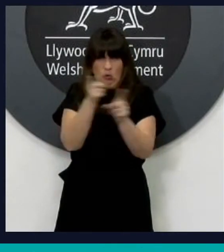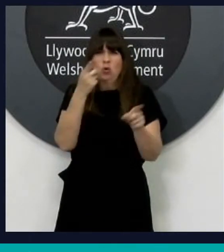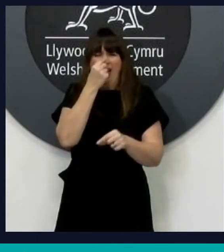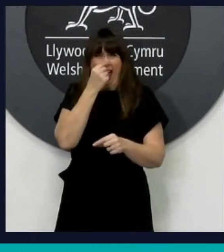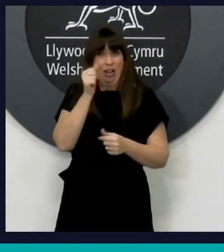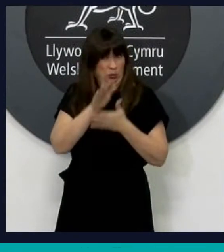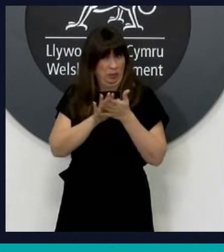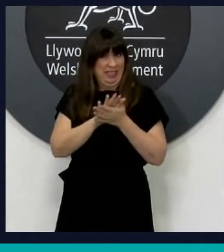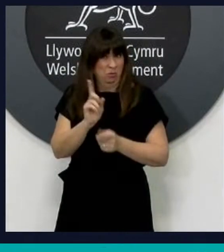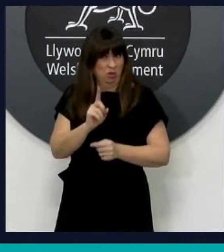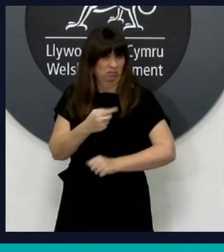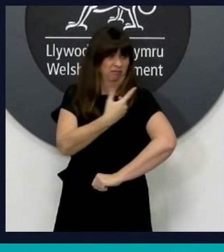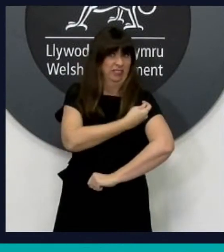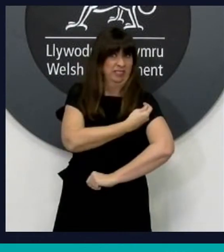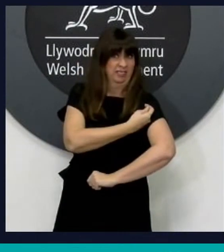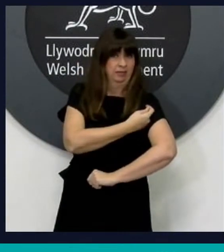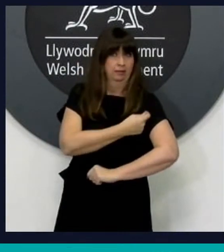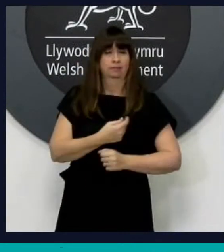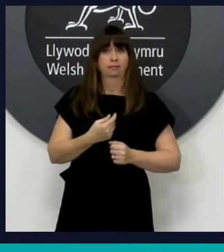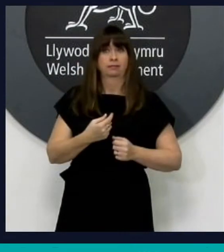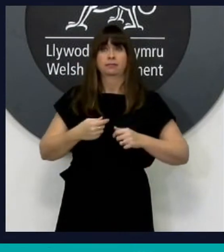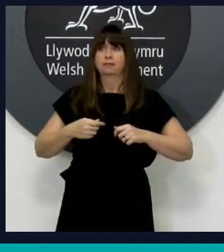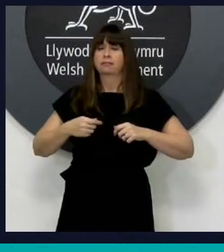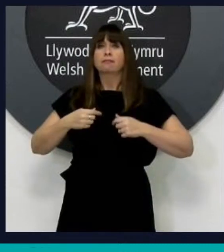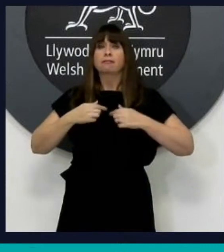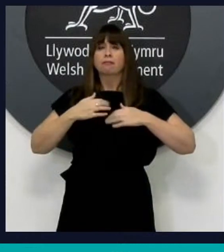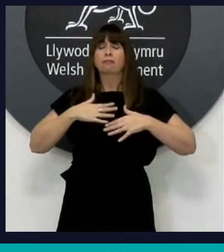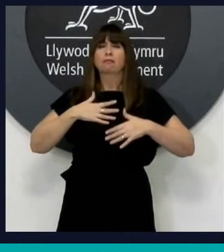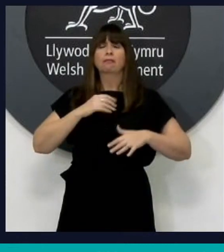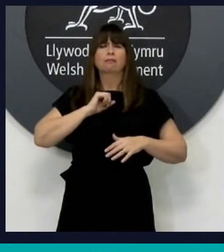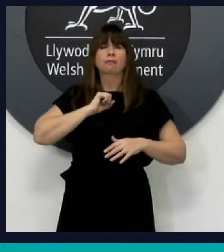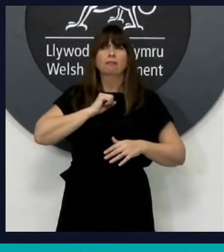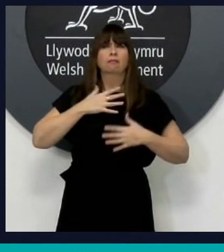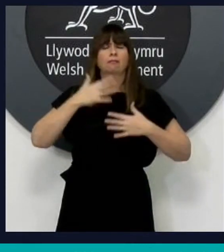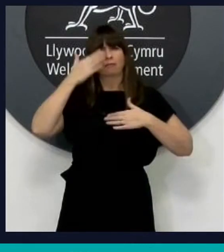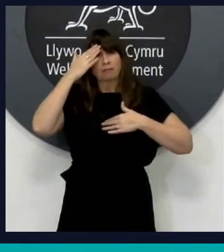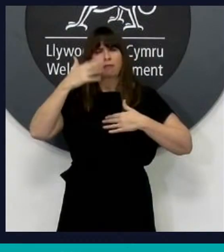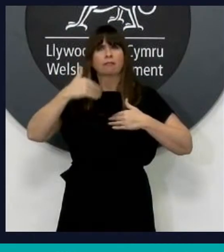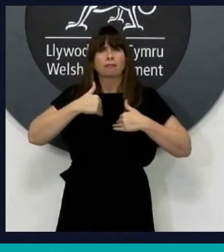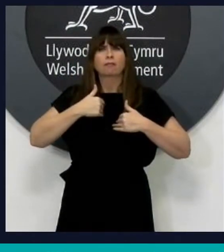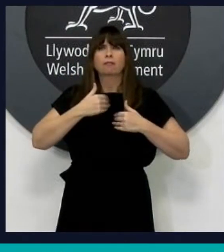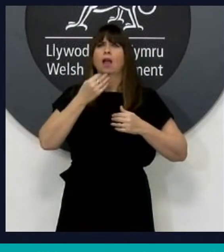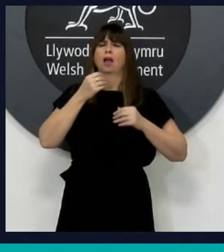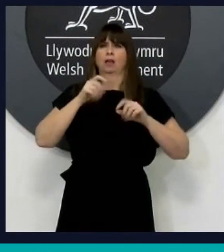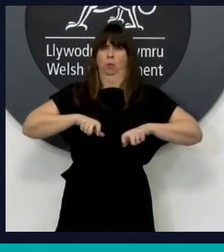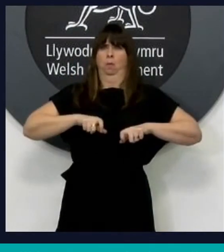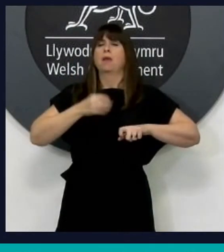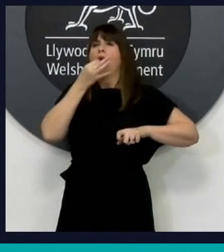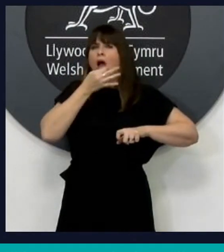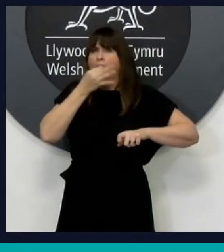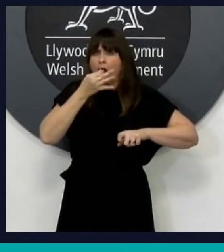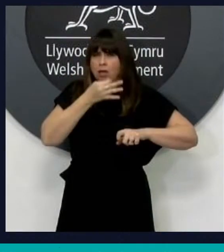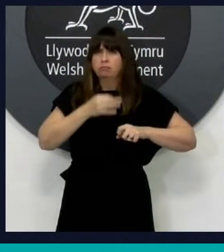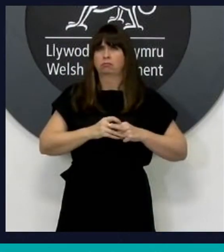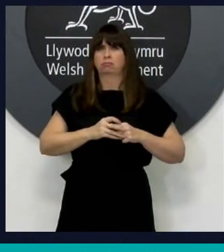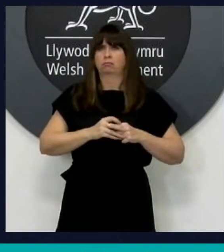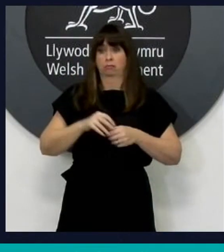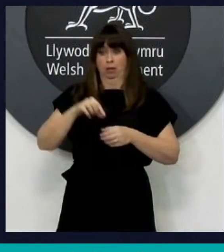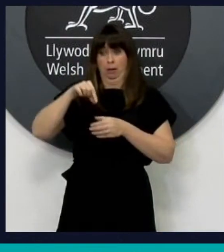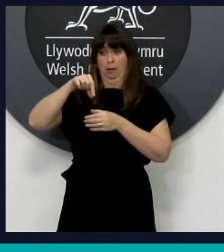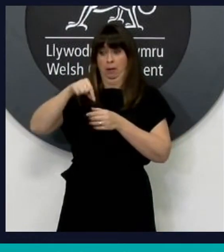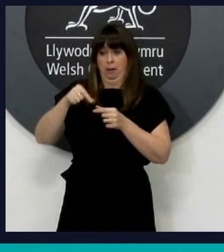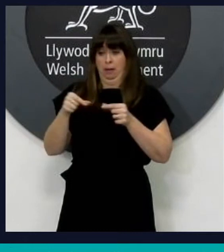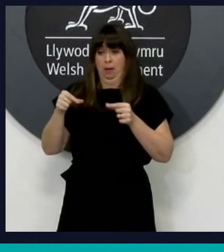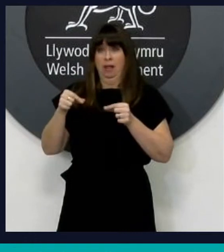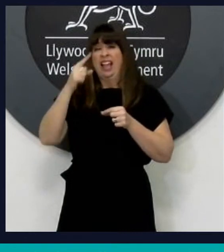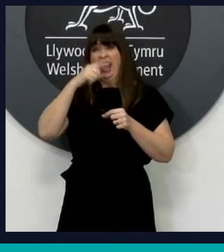getting vaccinated, isolating and getting tested if we have symptoms, taking regular lateral flow tests, especially if